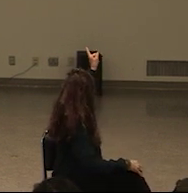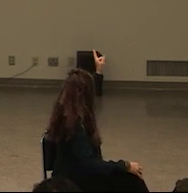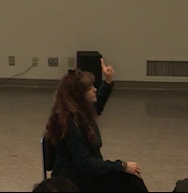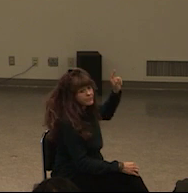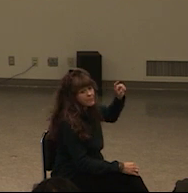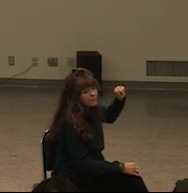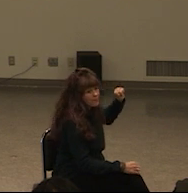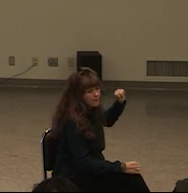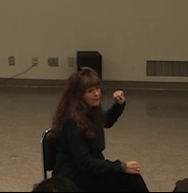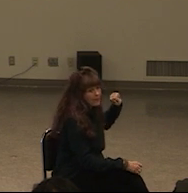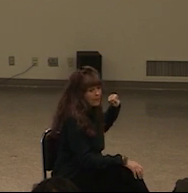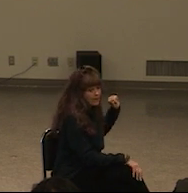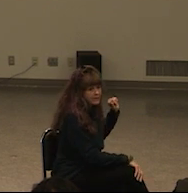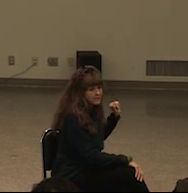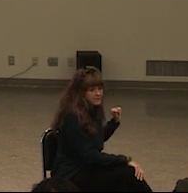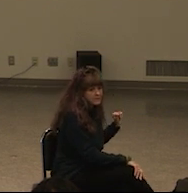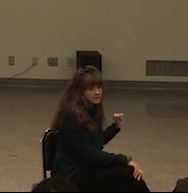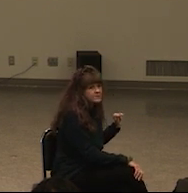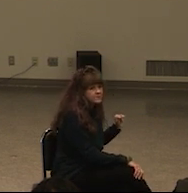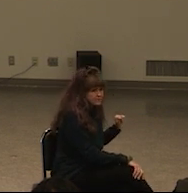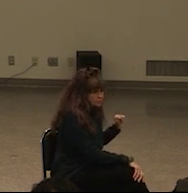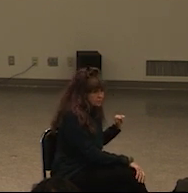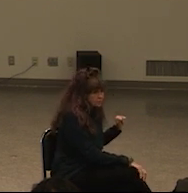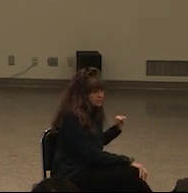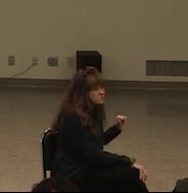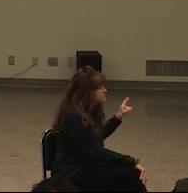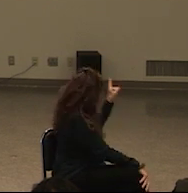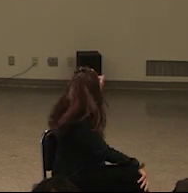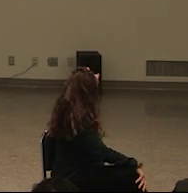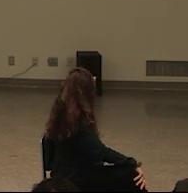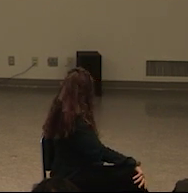Try again and just double check the numbers and letters.